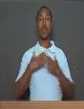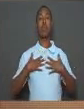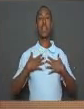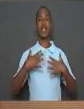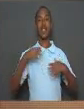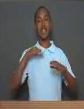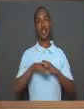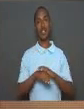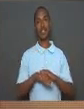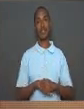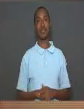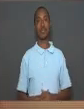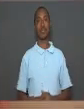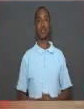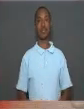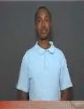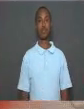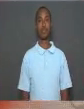in.